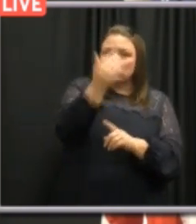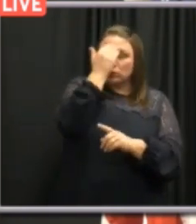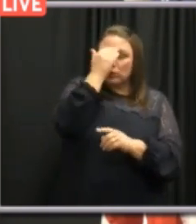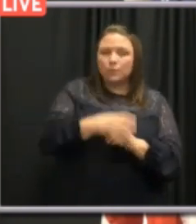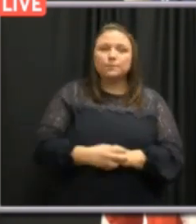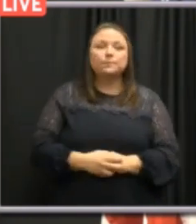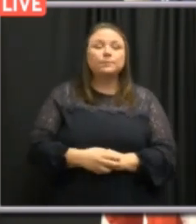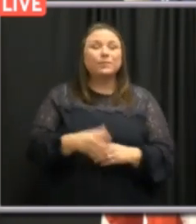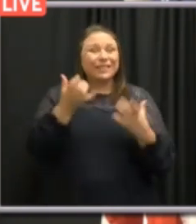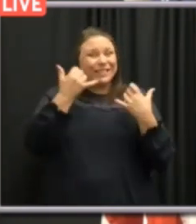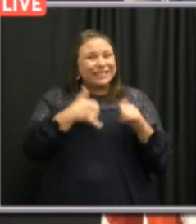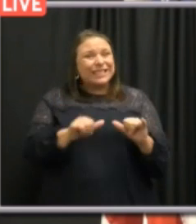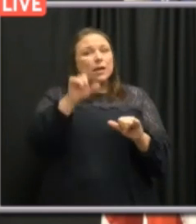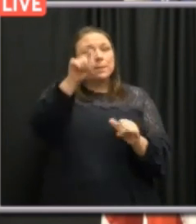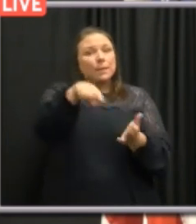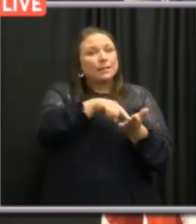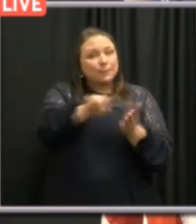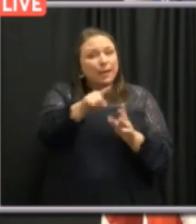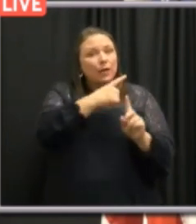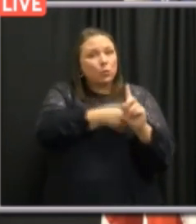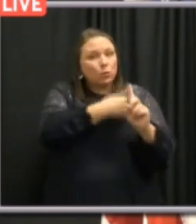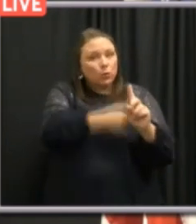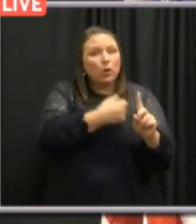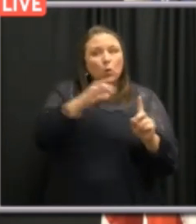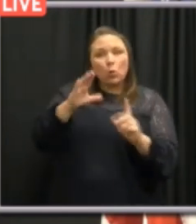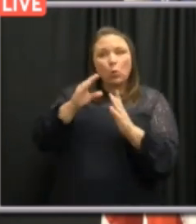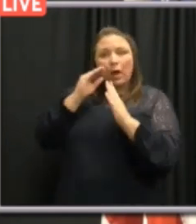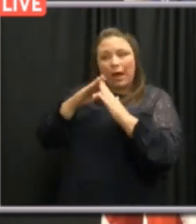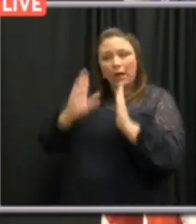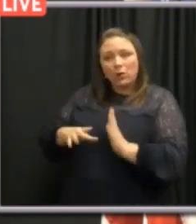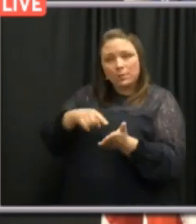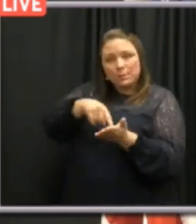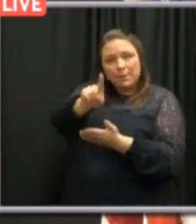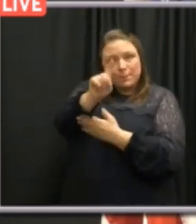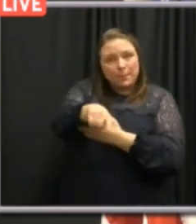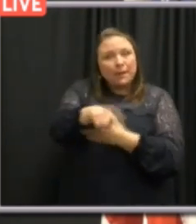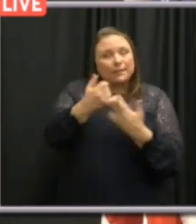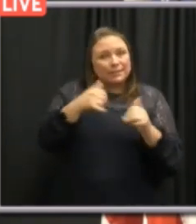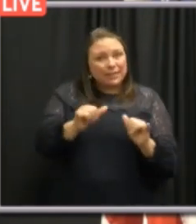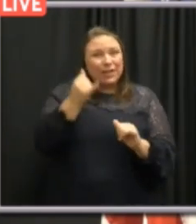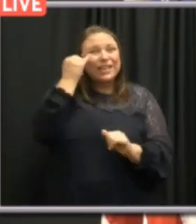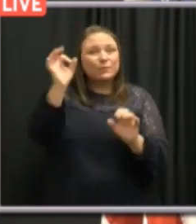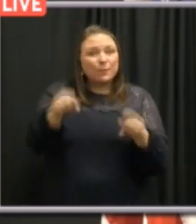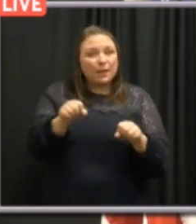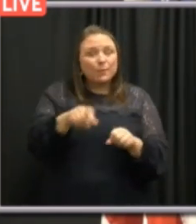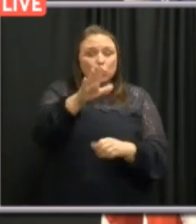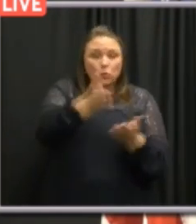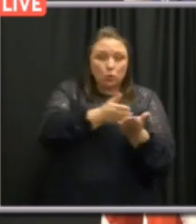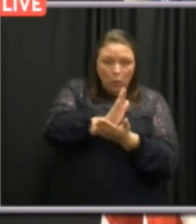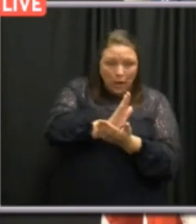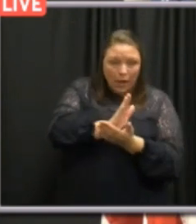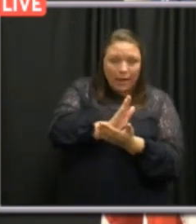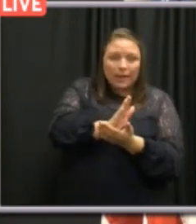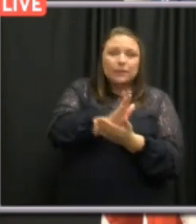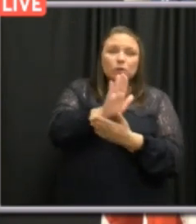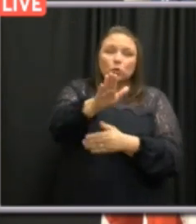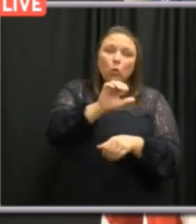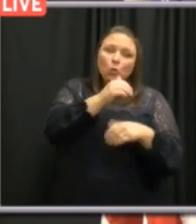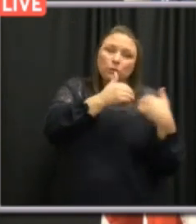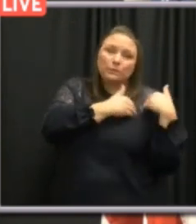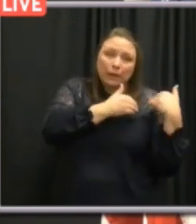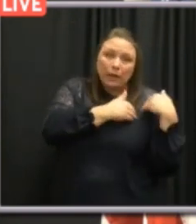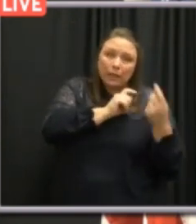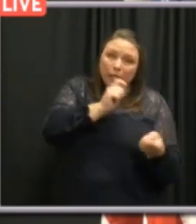must still pay your rent or mortgage if possible. Your rights and duties as a tenant have not changed because